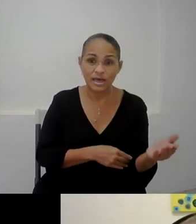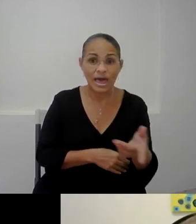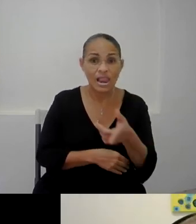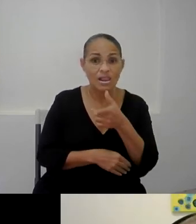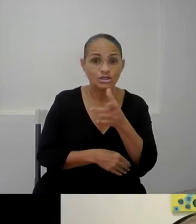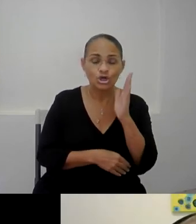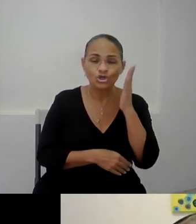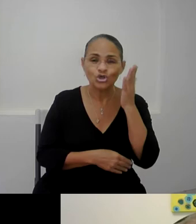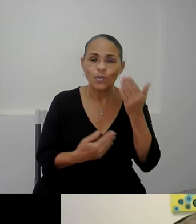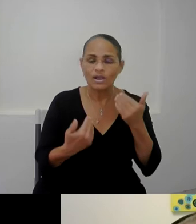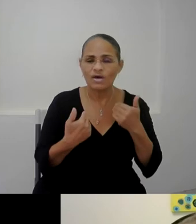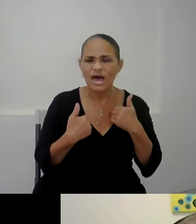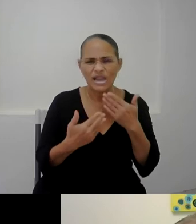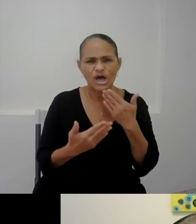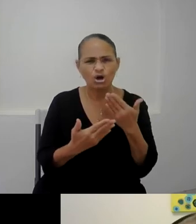will have had